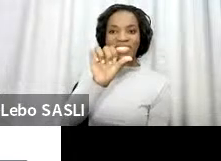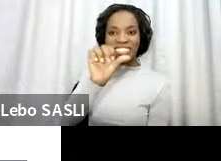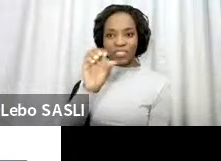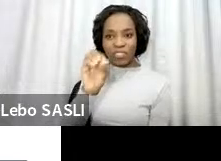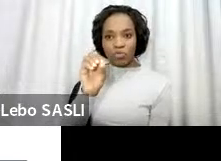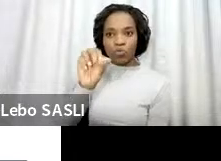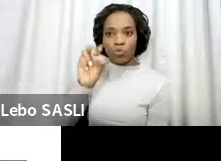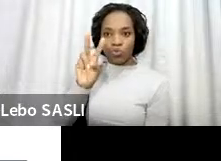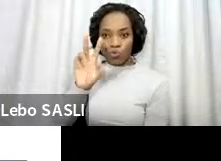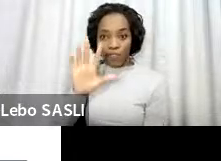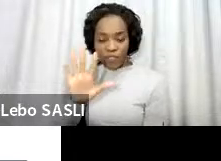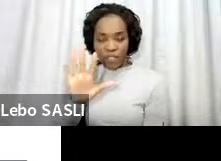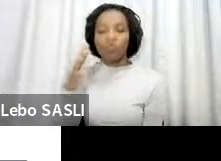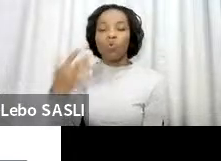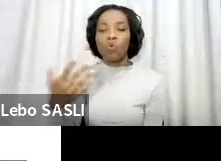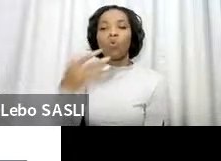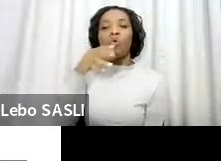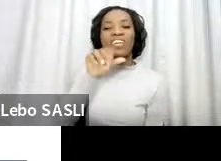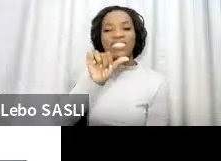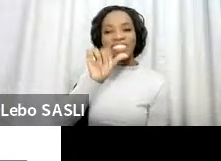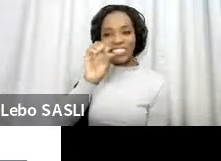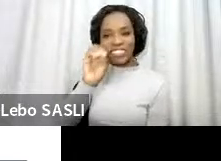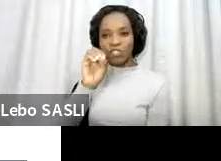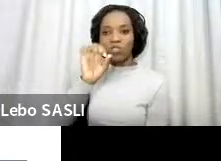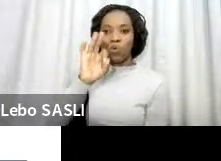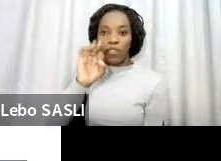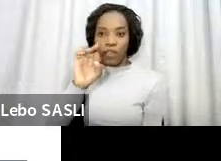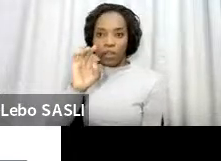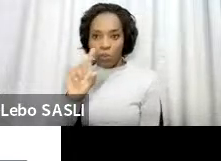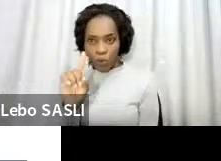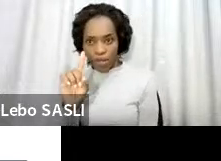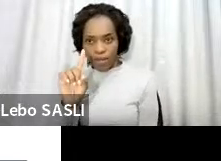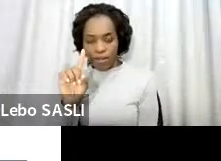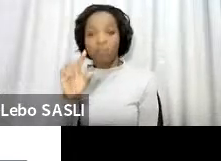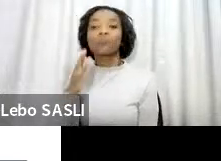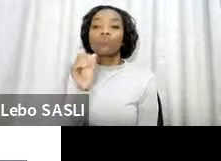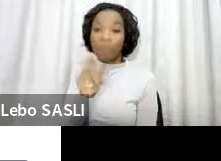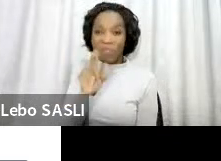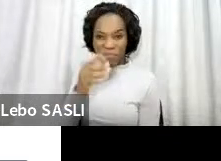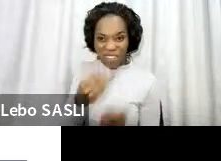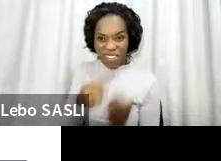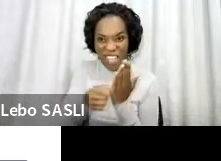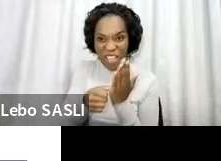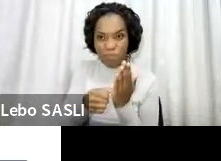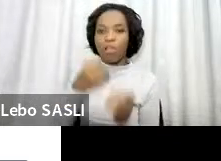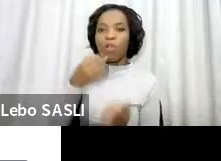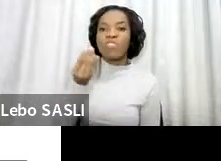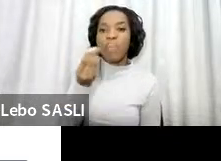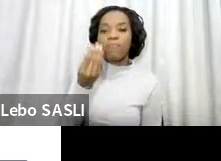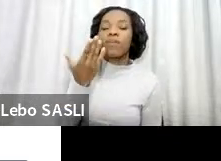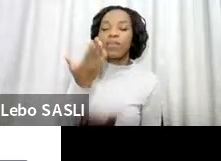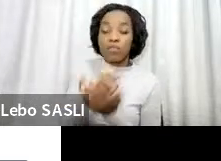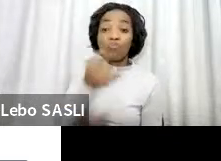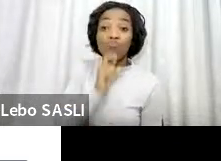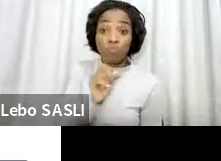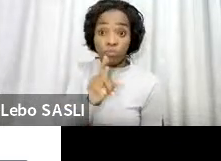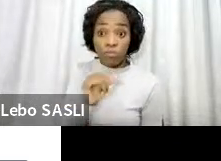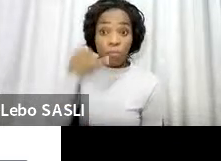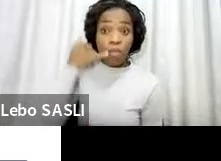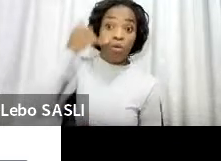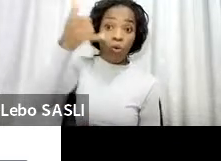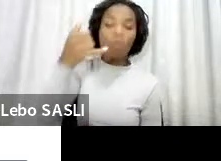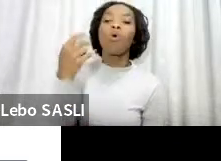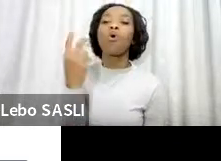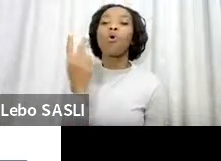012-422-6025 or 6031. That is the number you can use. You can also use